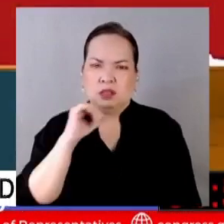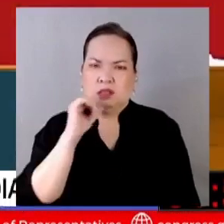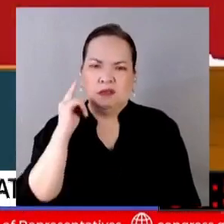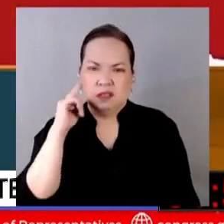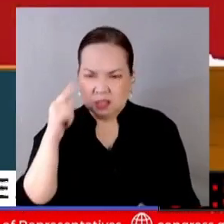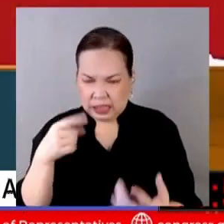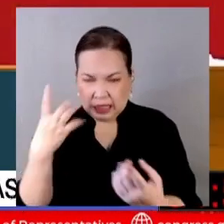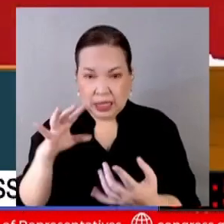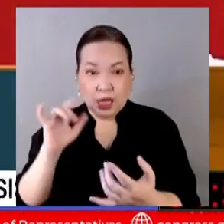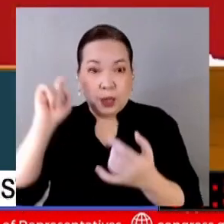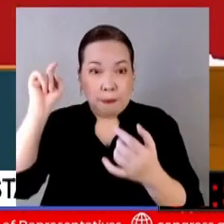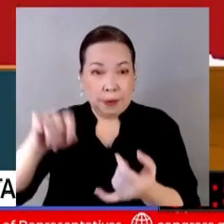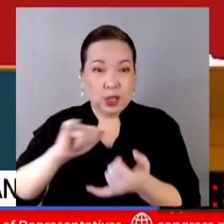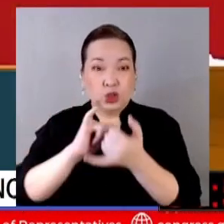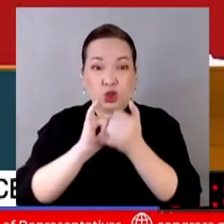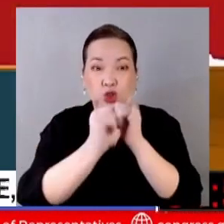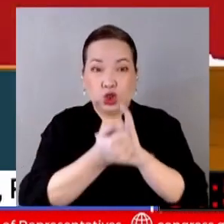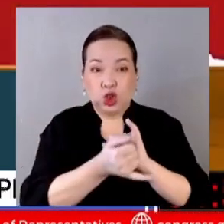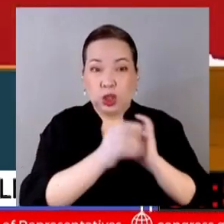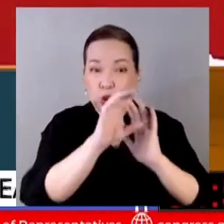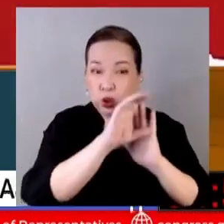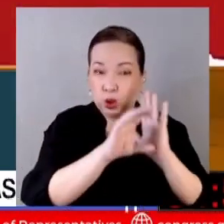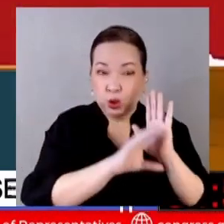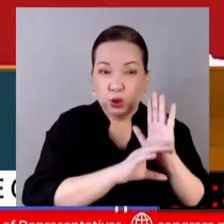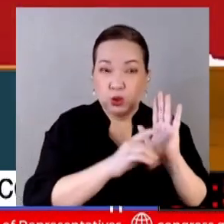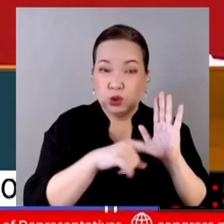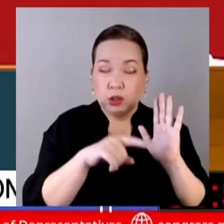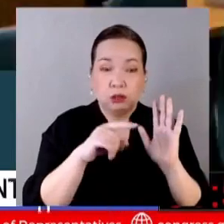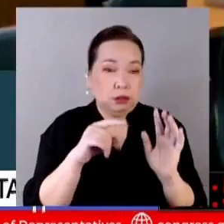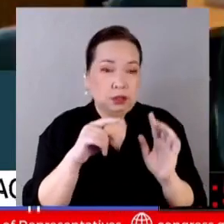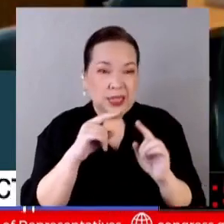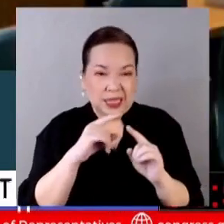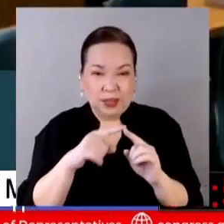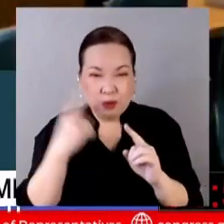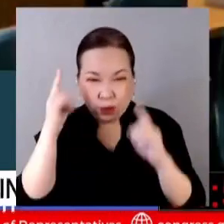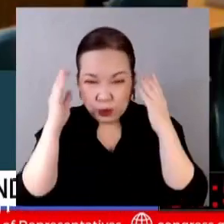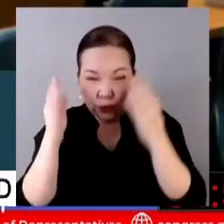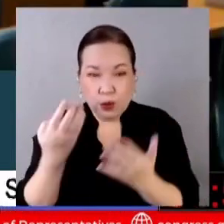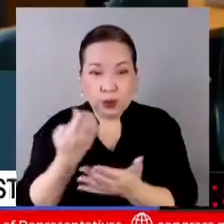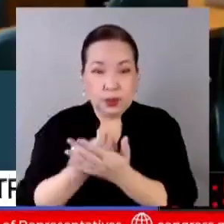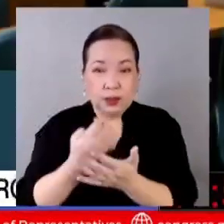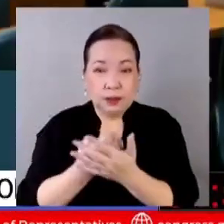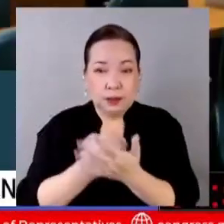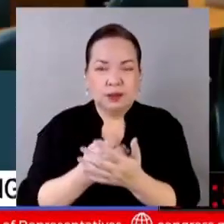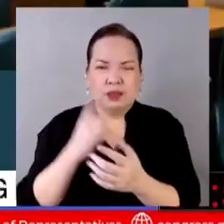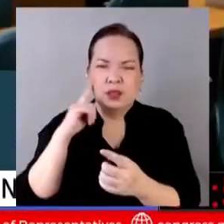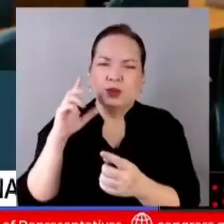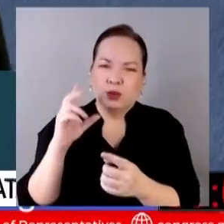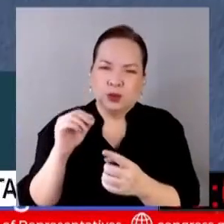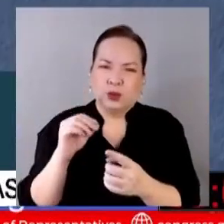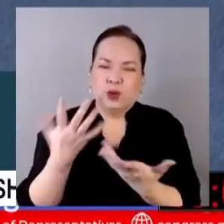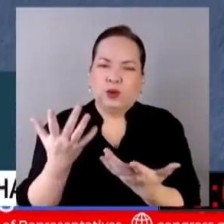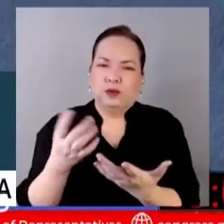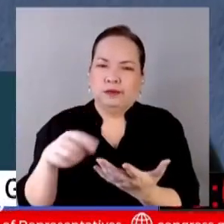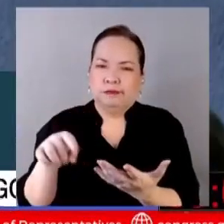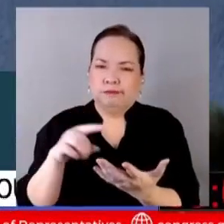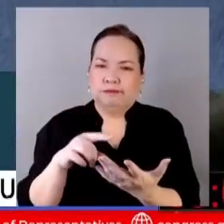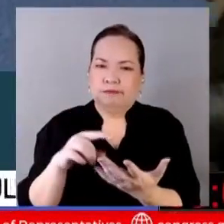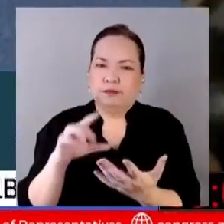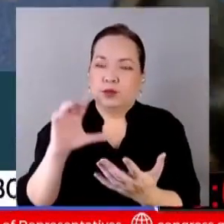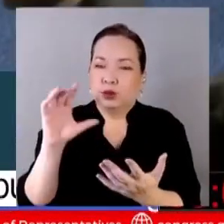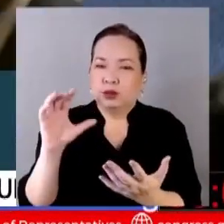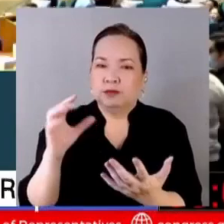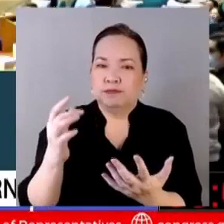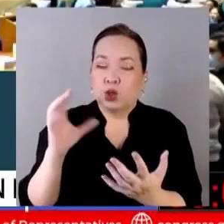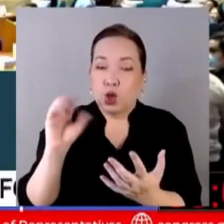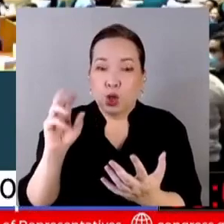provisions should the CONCON push through. He points out the CONCON will act as an autonomous entity that could eventually change